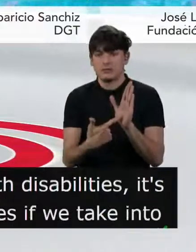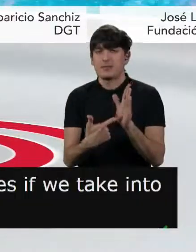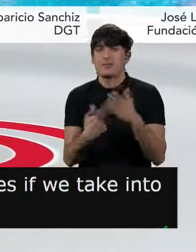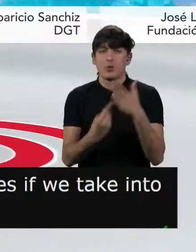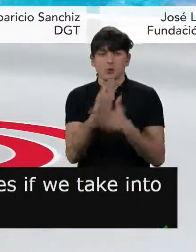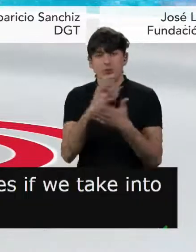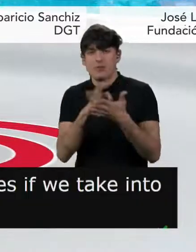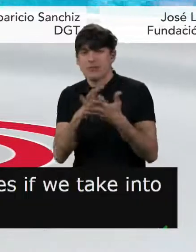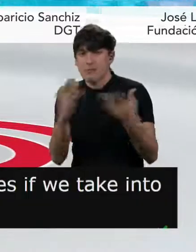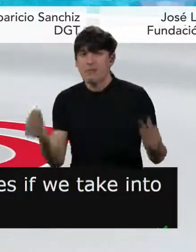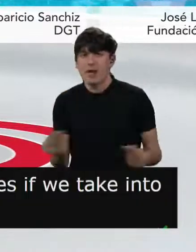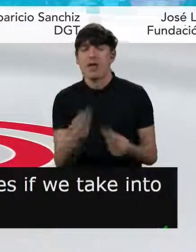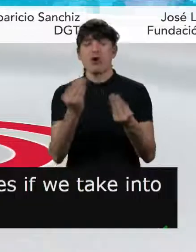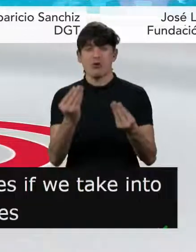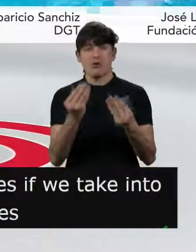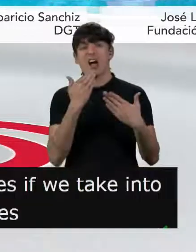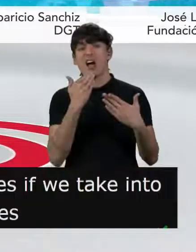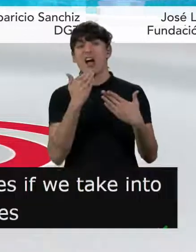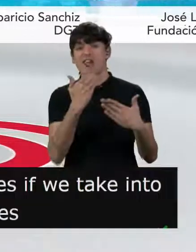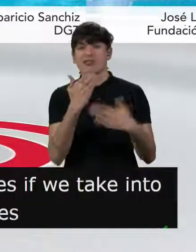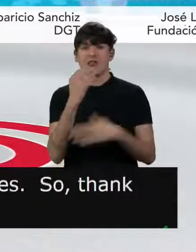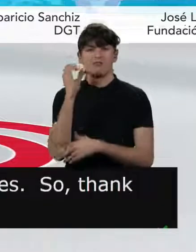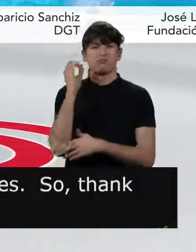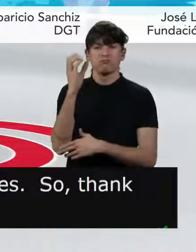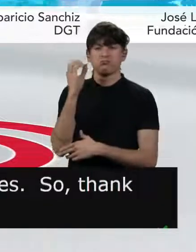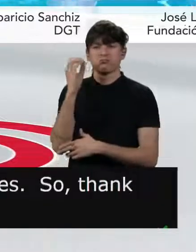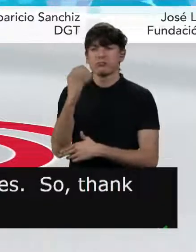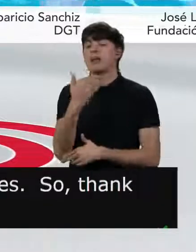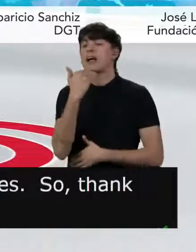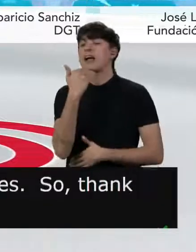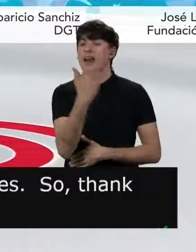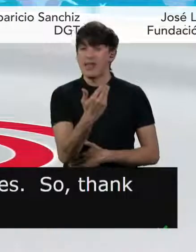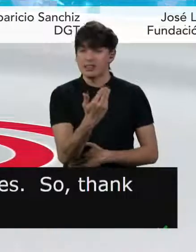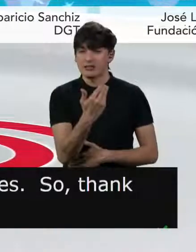thank you, Victor, for your presentation.